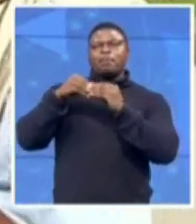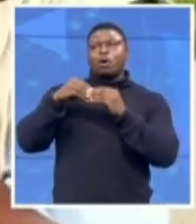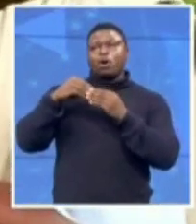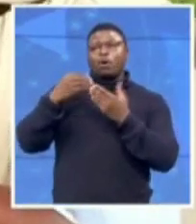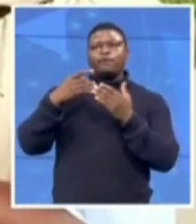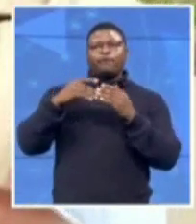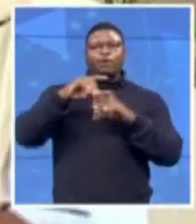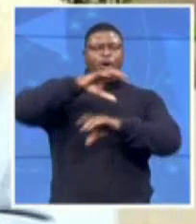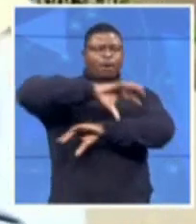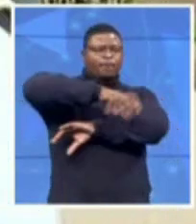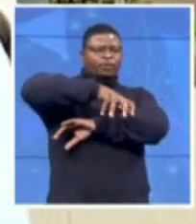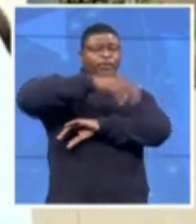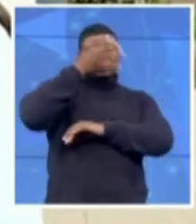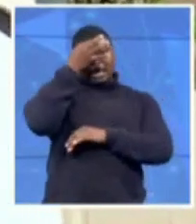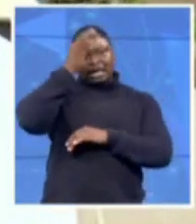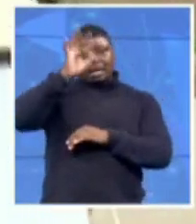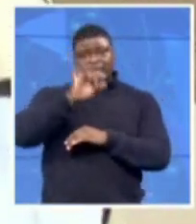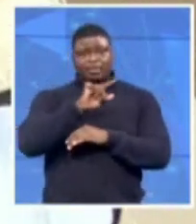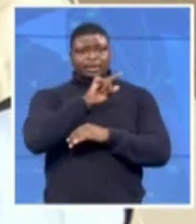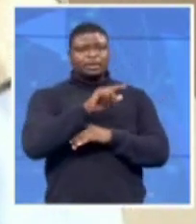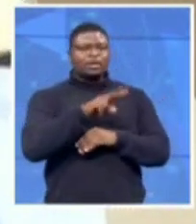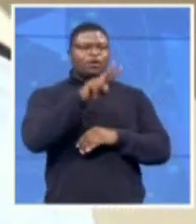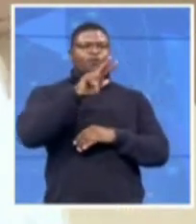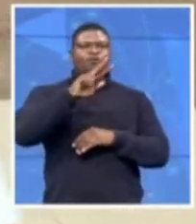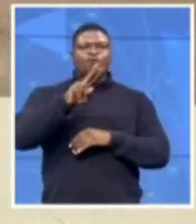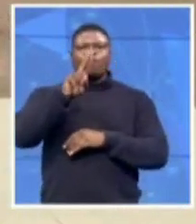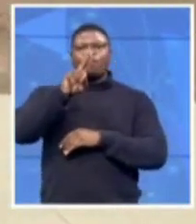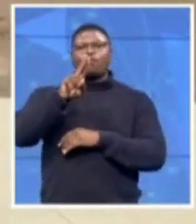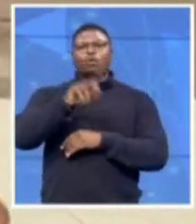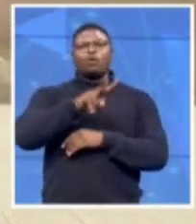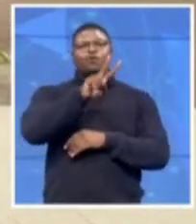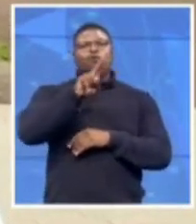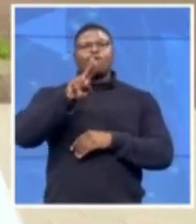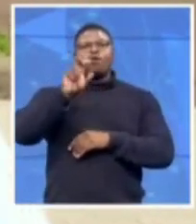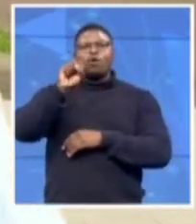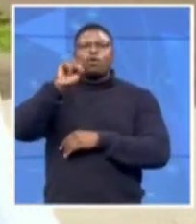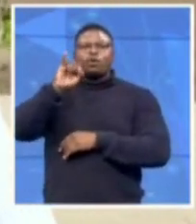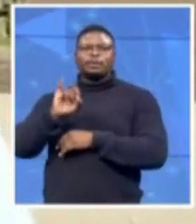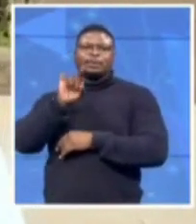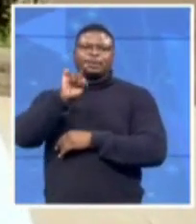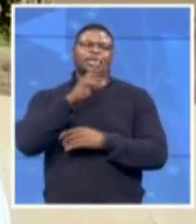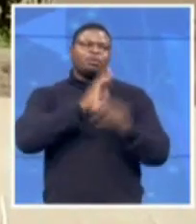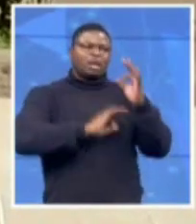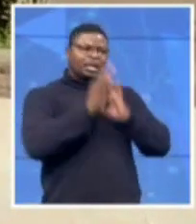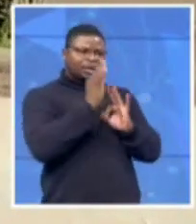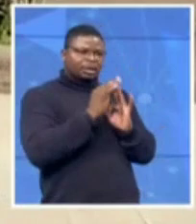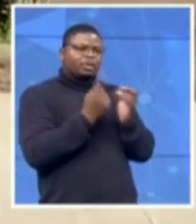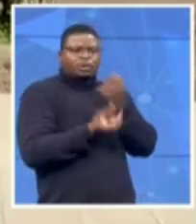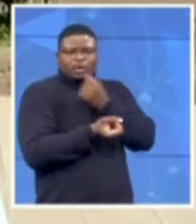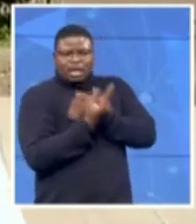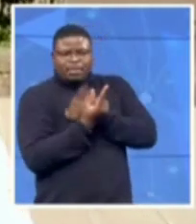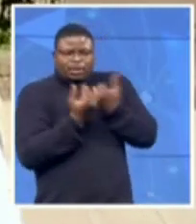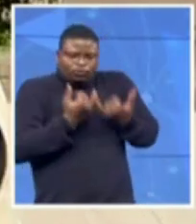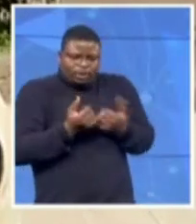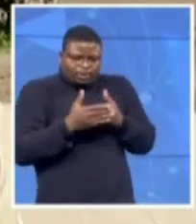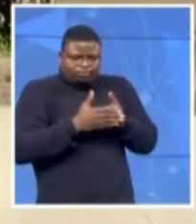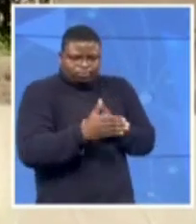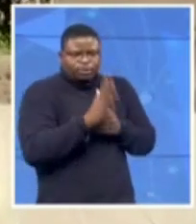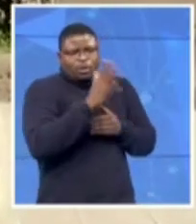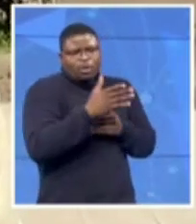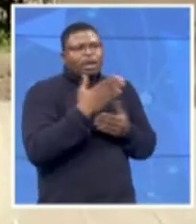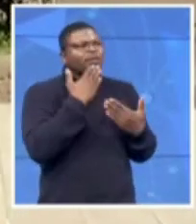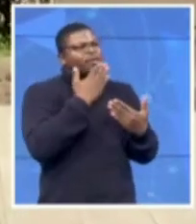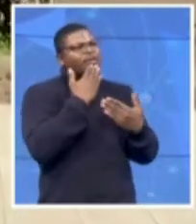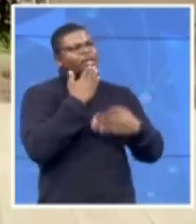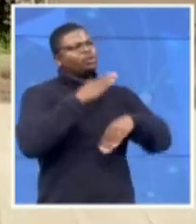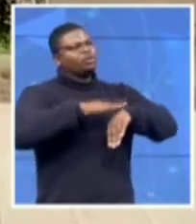through to what is going to happen here today. Thank you for very much for your time, Babu Dube. Can you just explain and rather take through